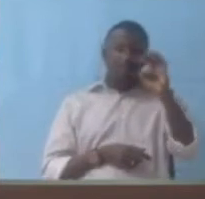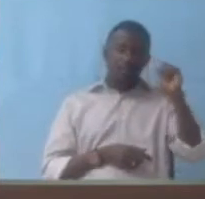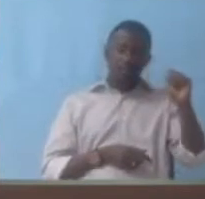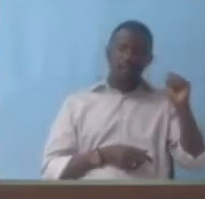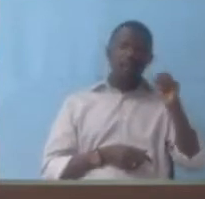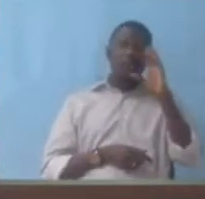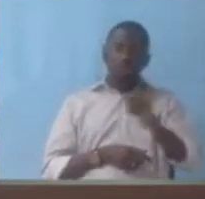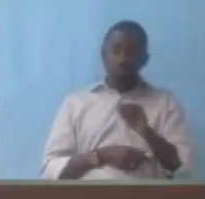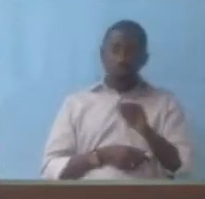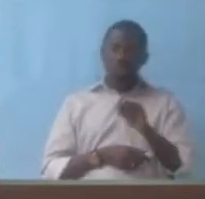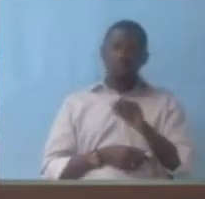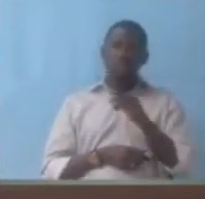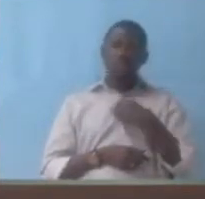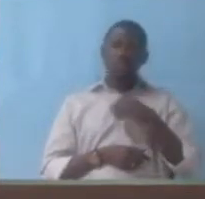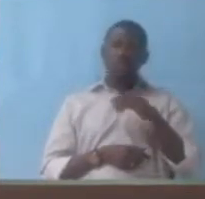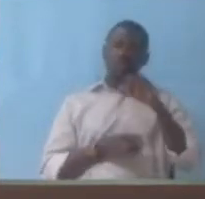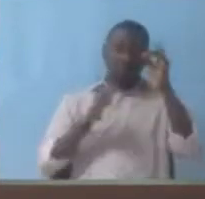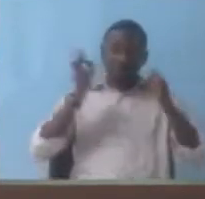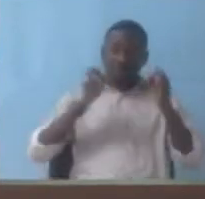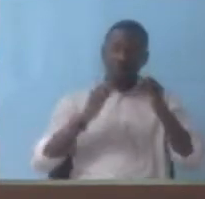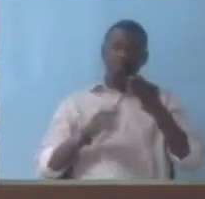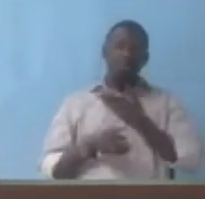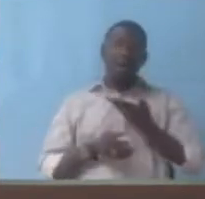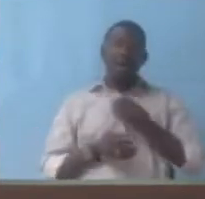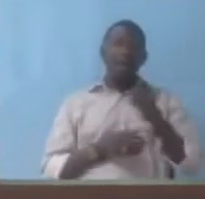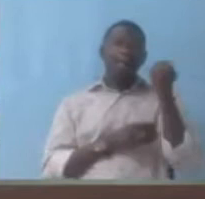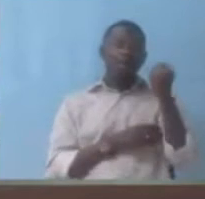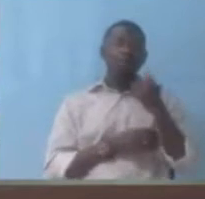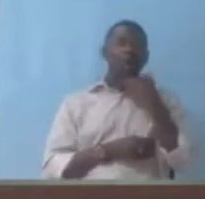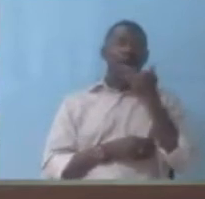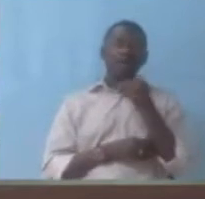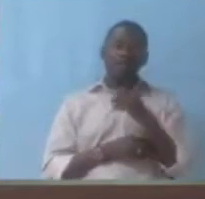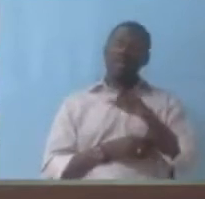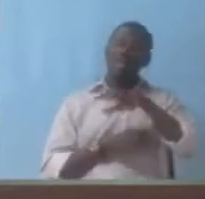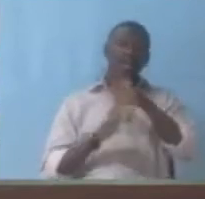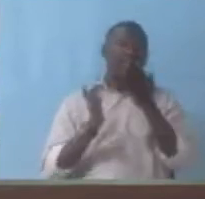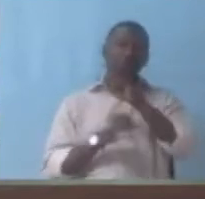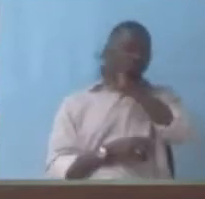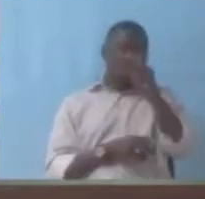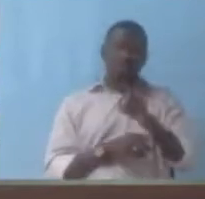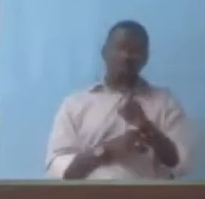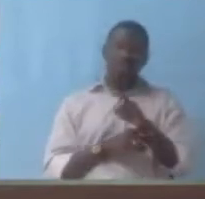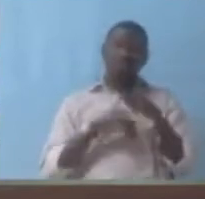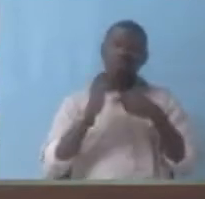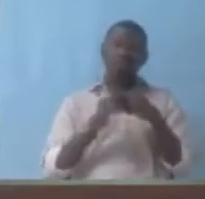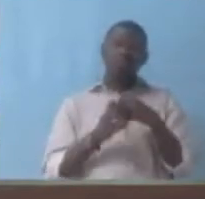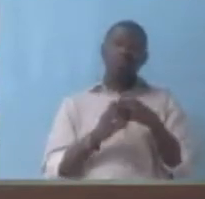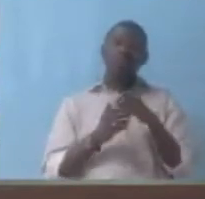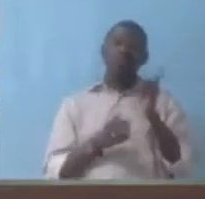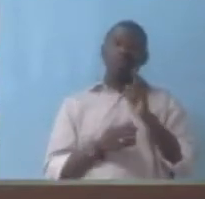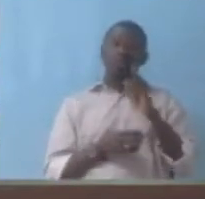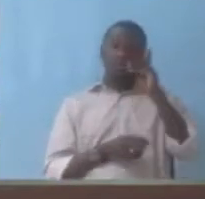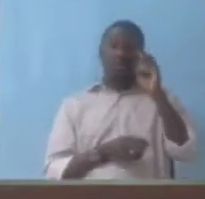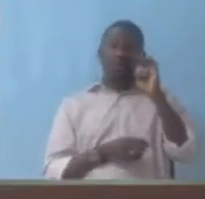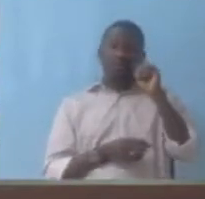Wolam nyindi kiti bundalu itelu imang nyin lod la soka nyin karo ke decree nyin ay kolu menu landi wala ay kolu menu